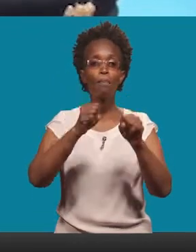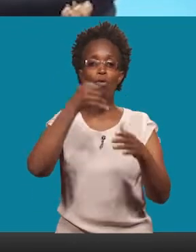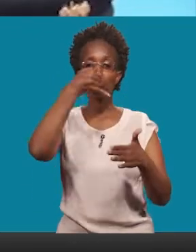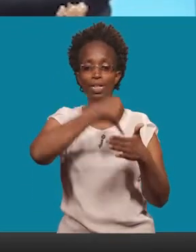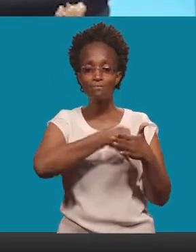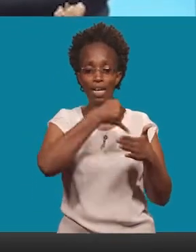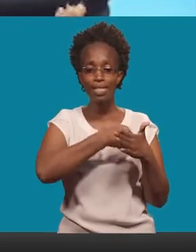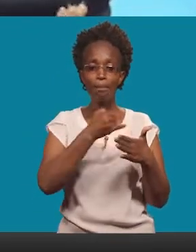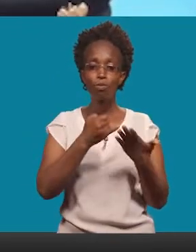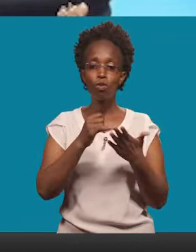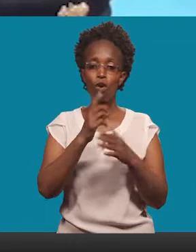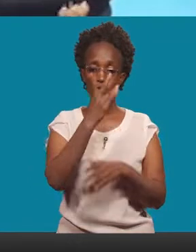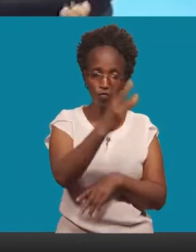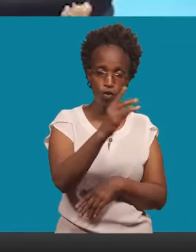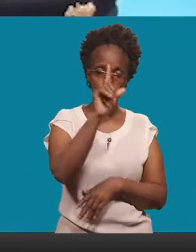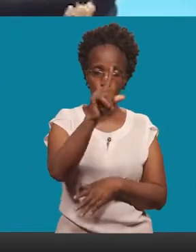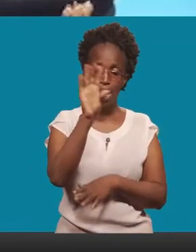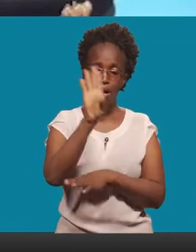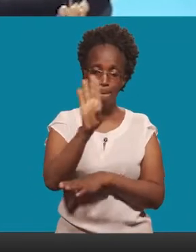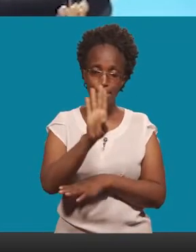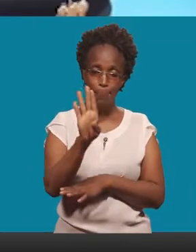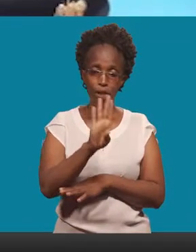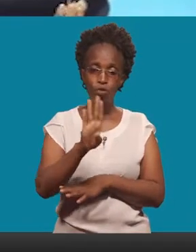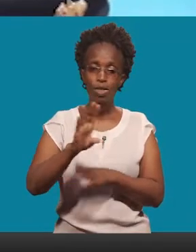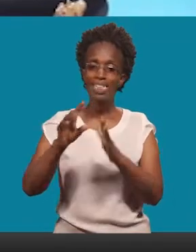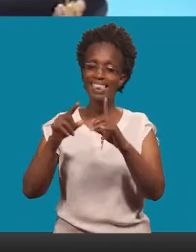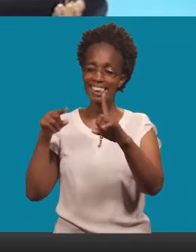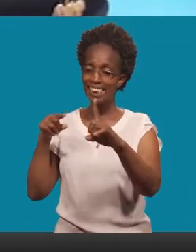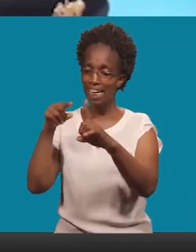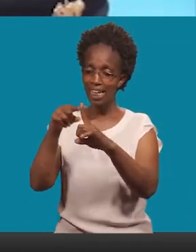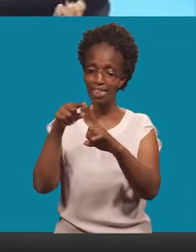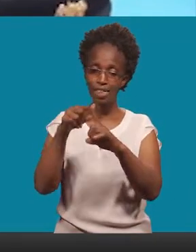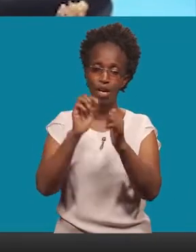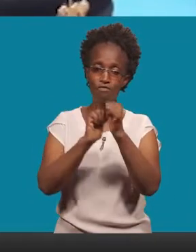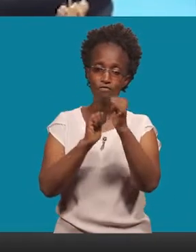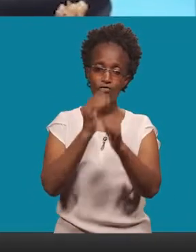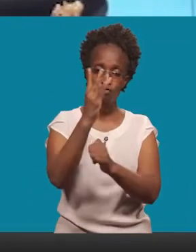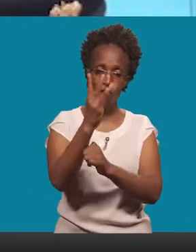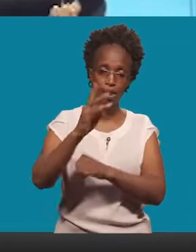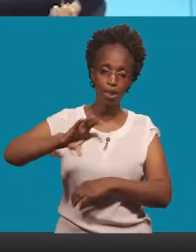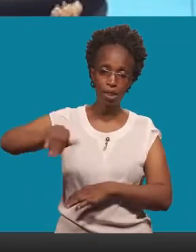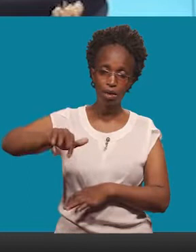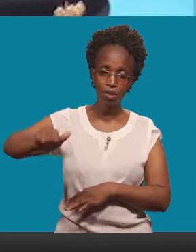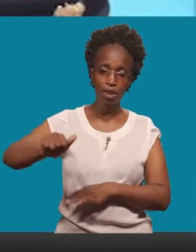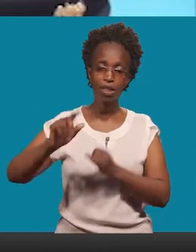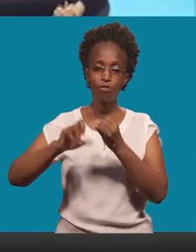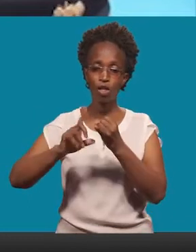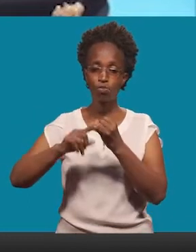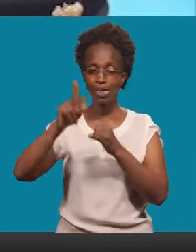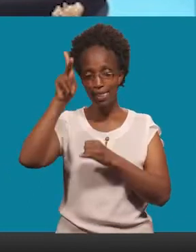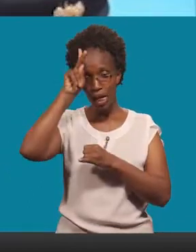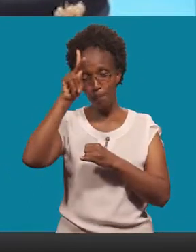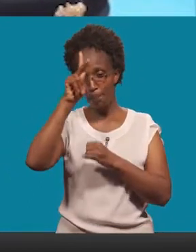about 41 billion Kenya shillings. That targets about 14 counties. These are counties of, you know, here